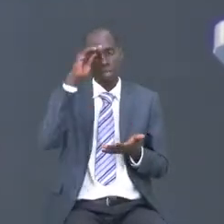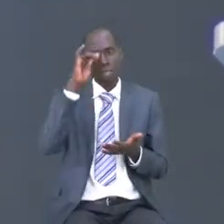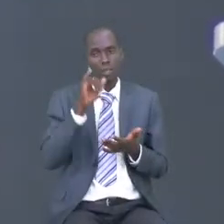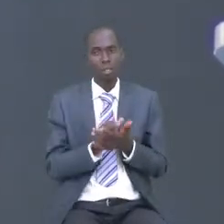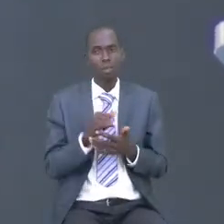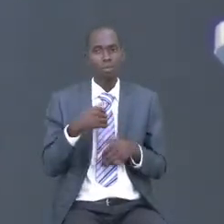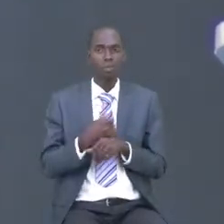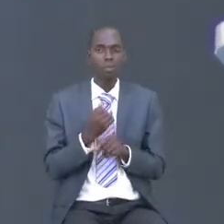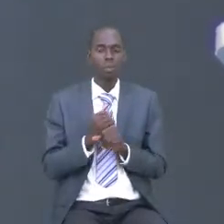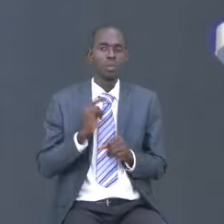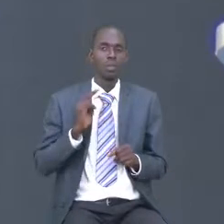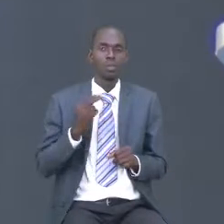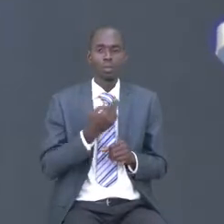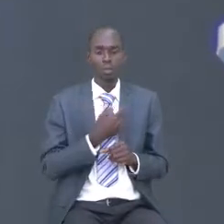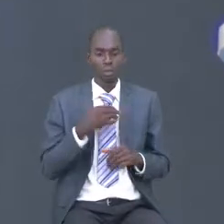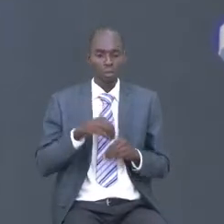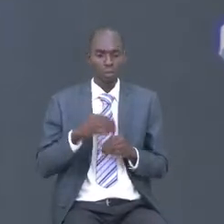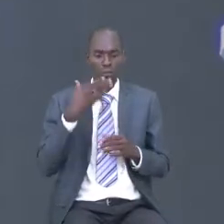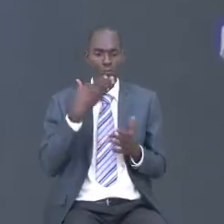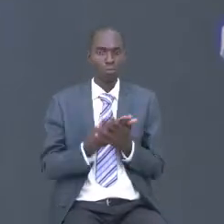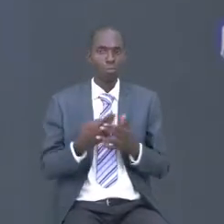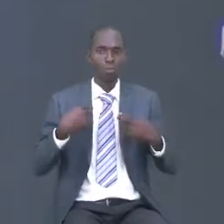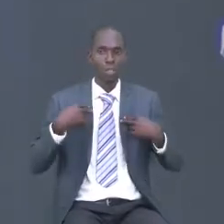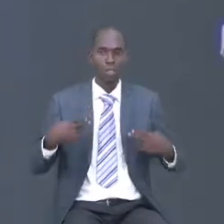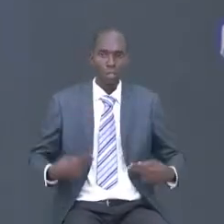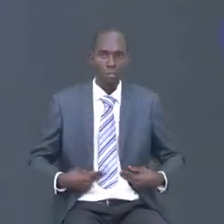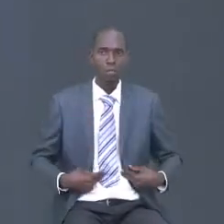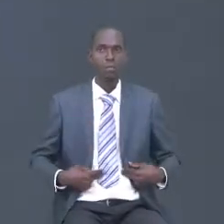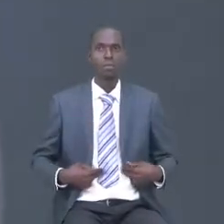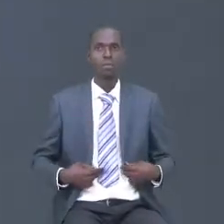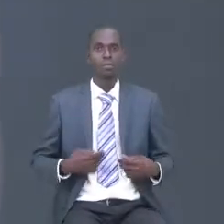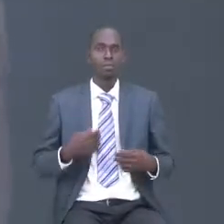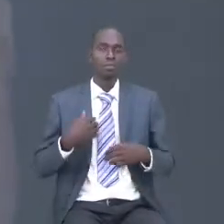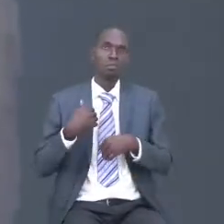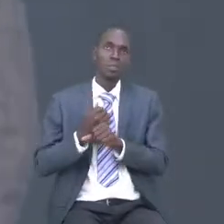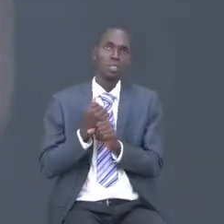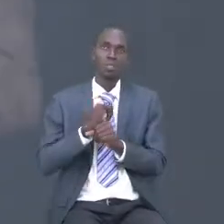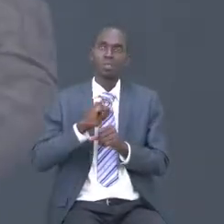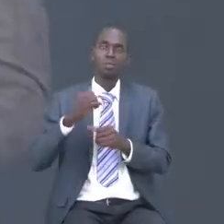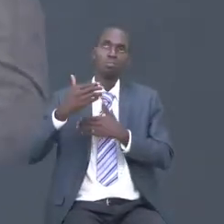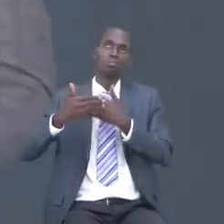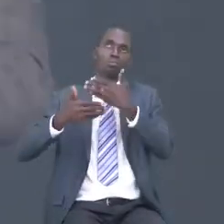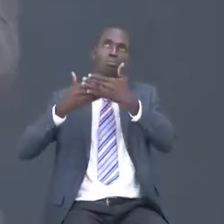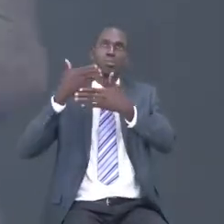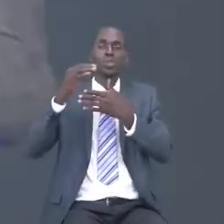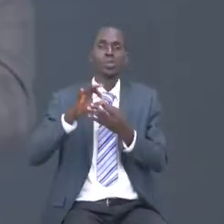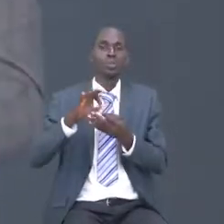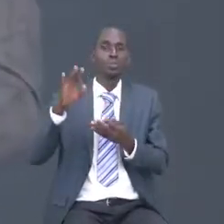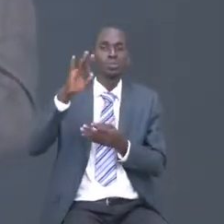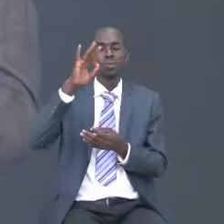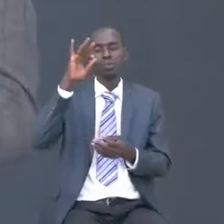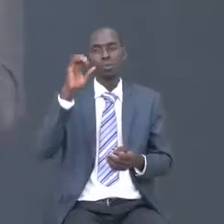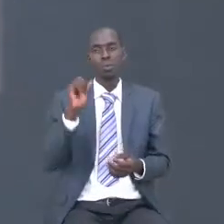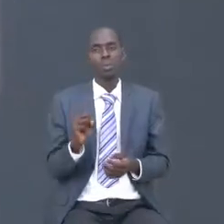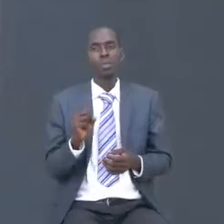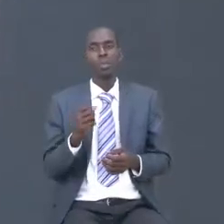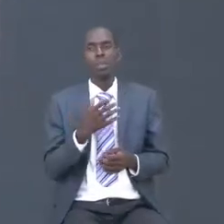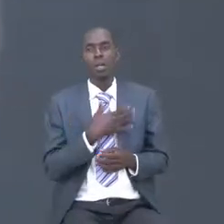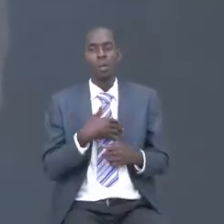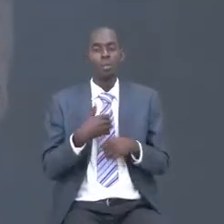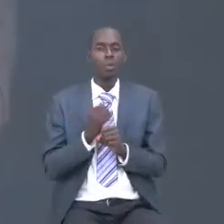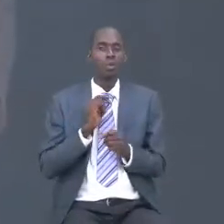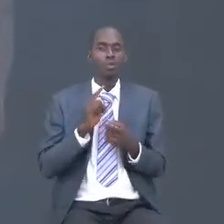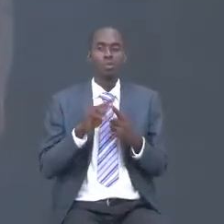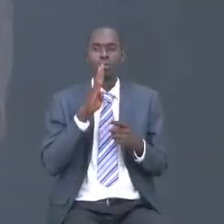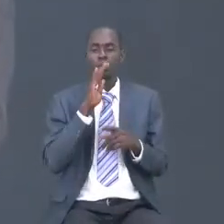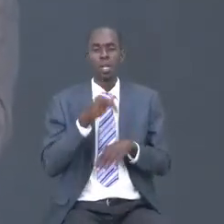sound, healthy, progressive, spiritual, that makes us to be on top of the world, all